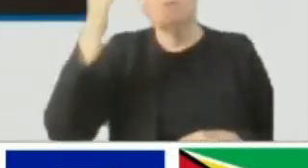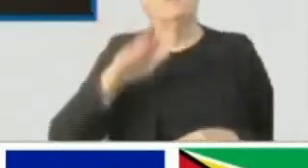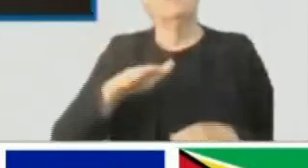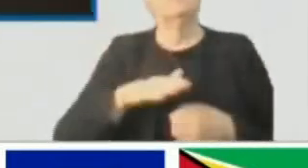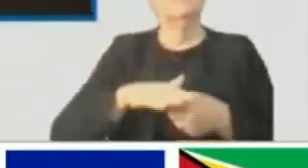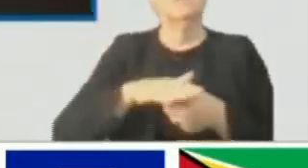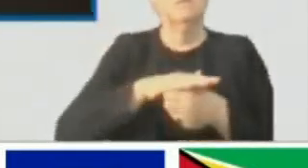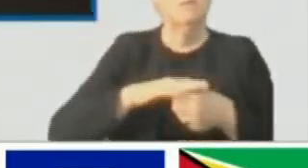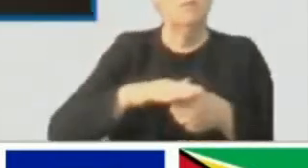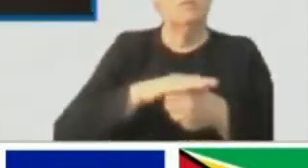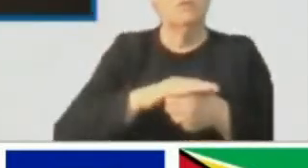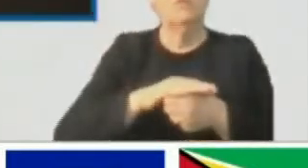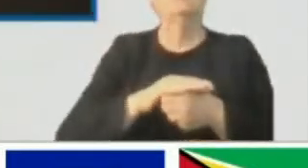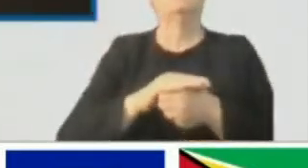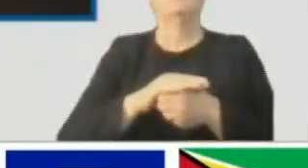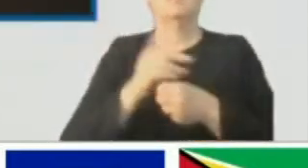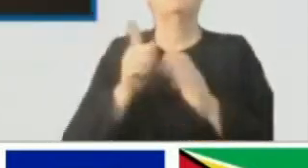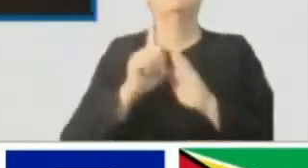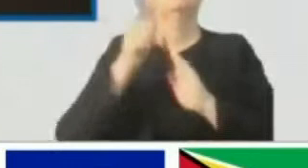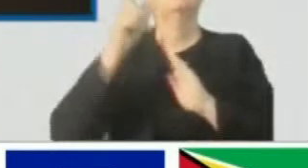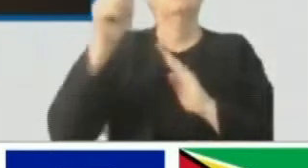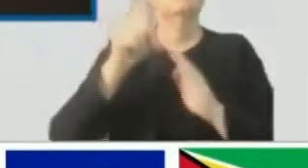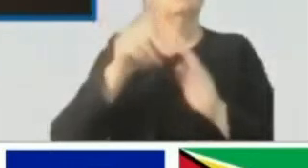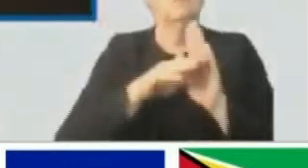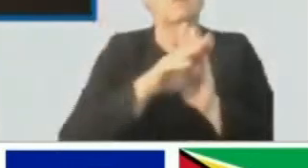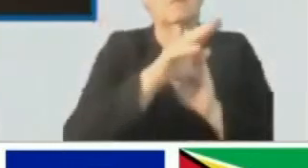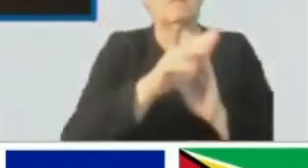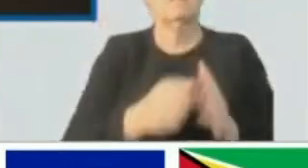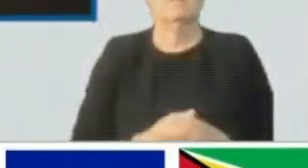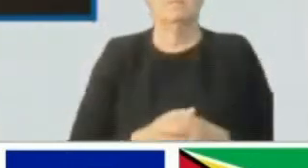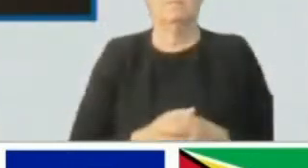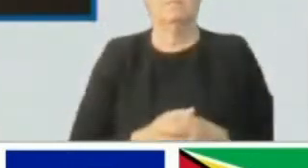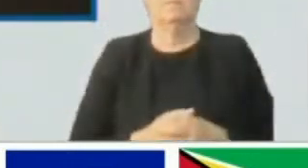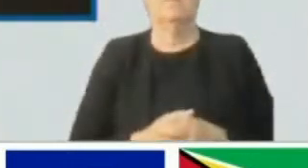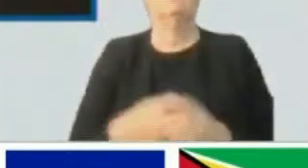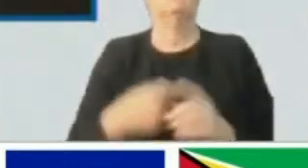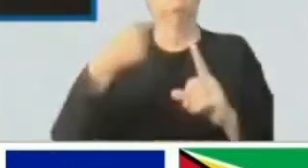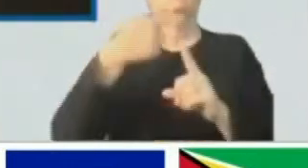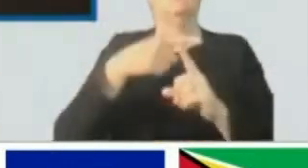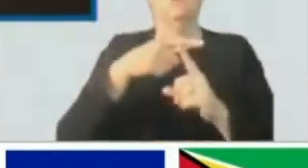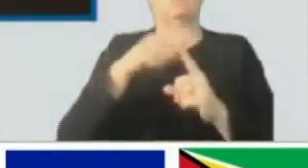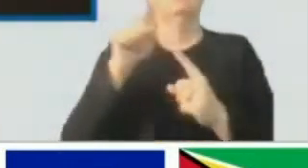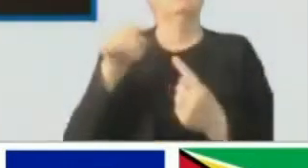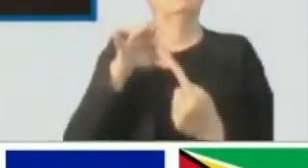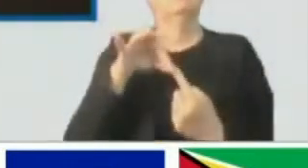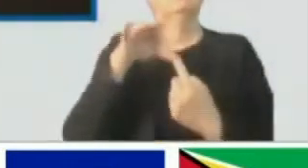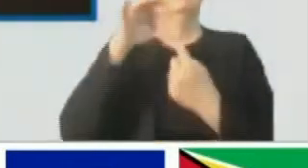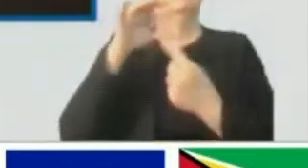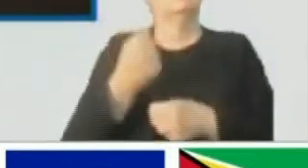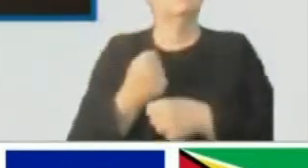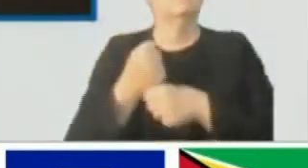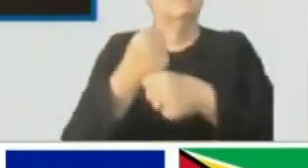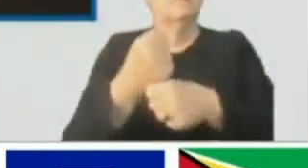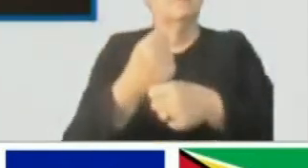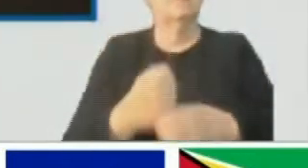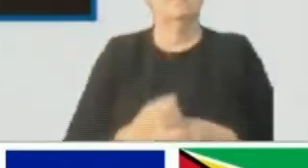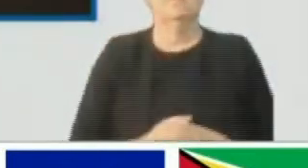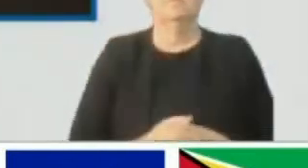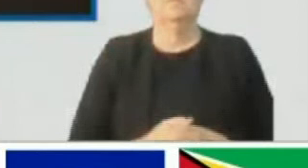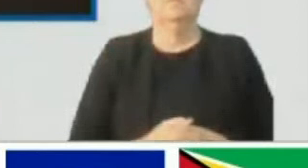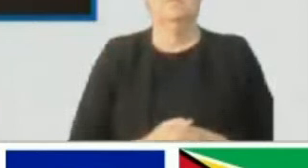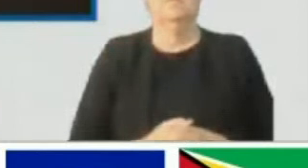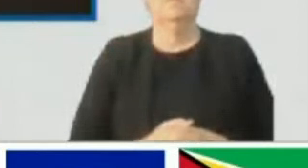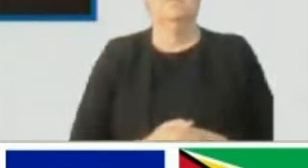Mami Mitsusuri, Special Representative of the United Nations Disaster Risk